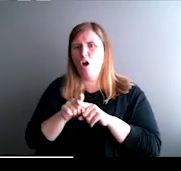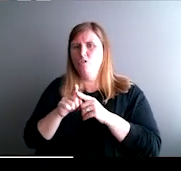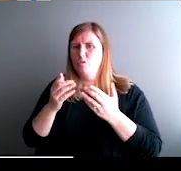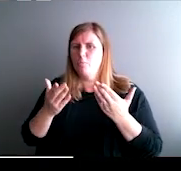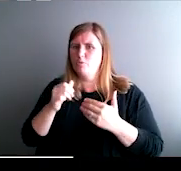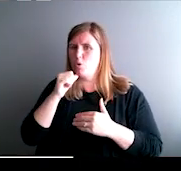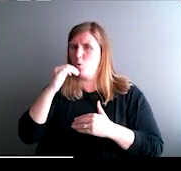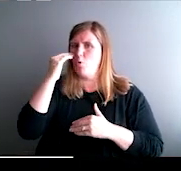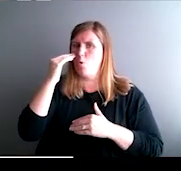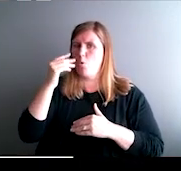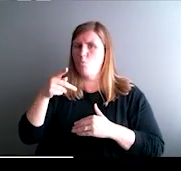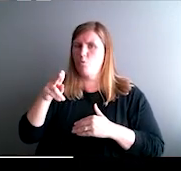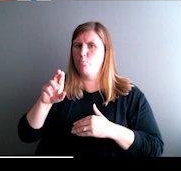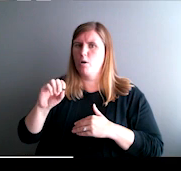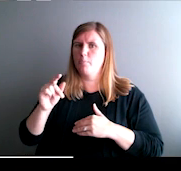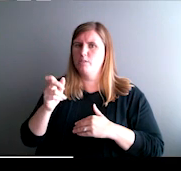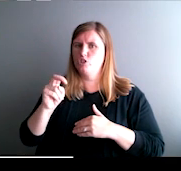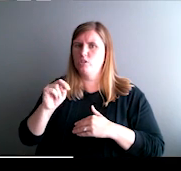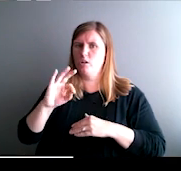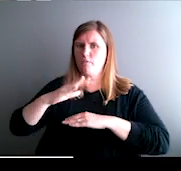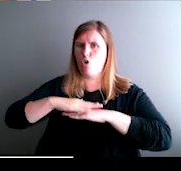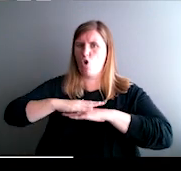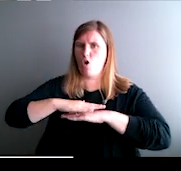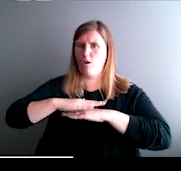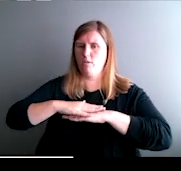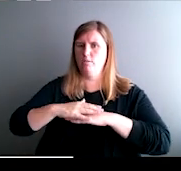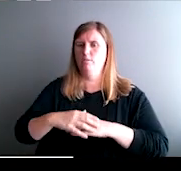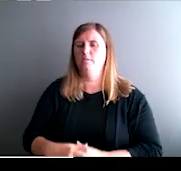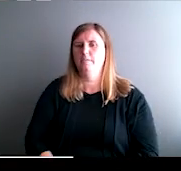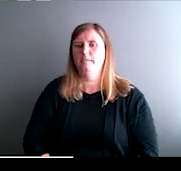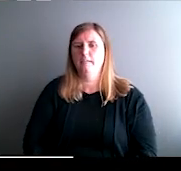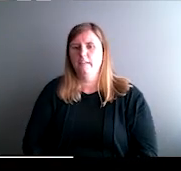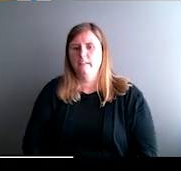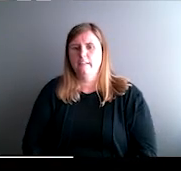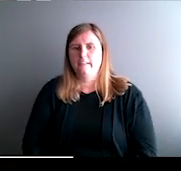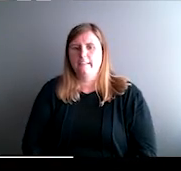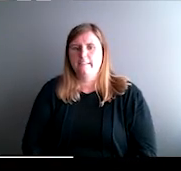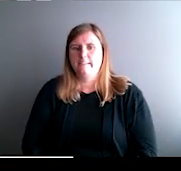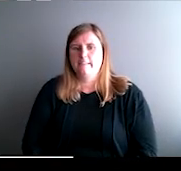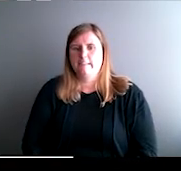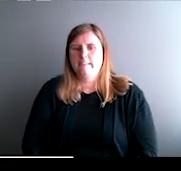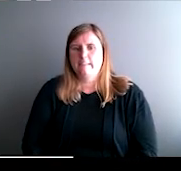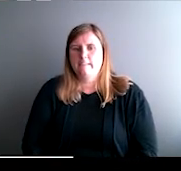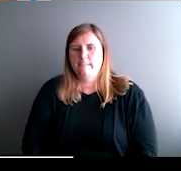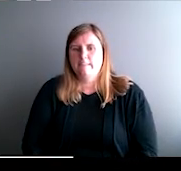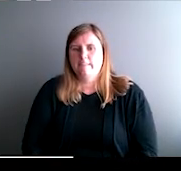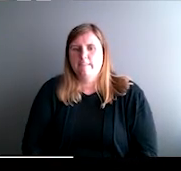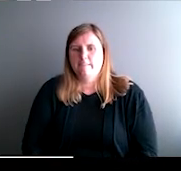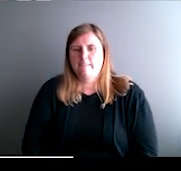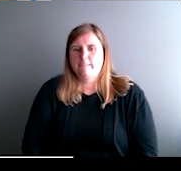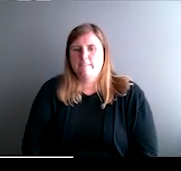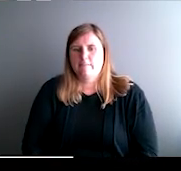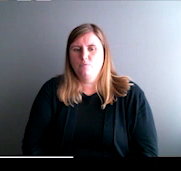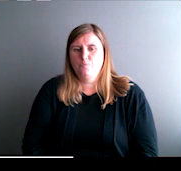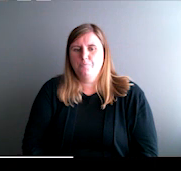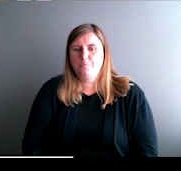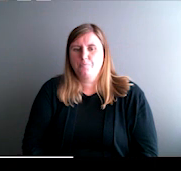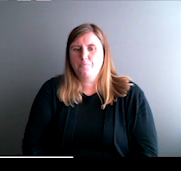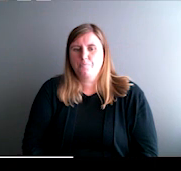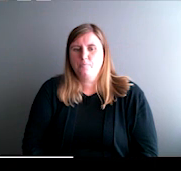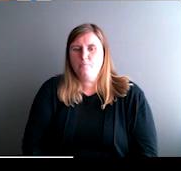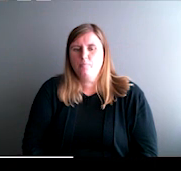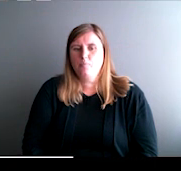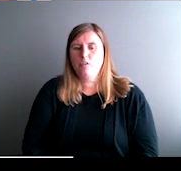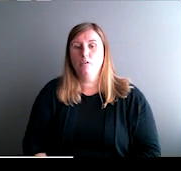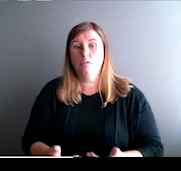know on as a preposition as well as they may need to. So once again, discrimination is responding by